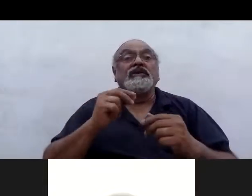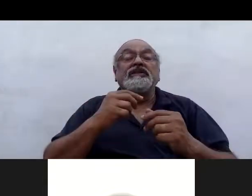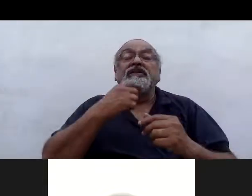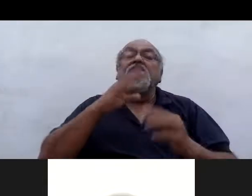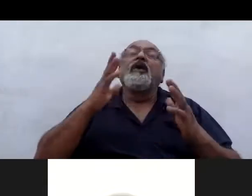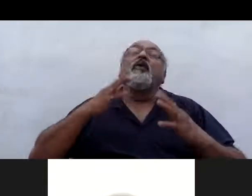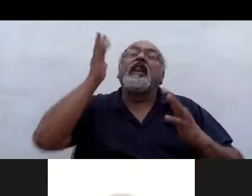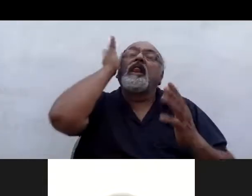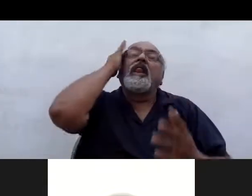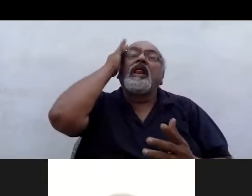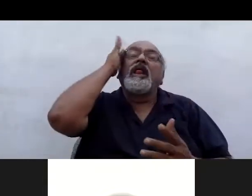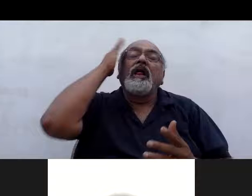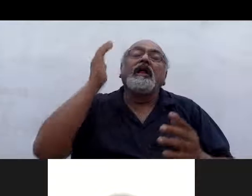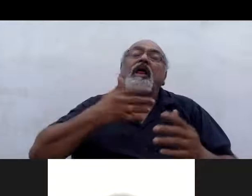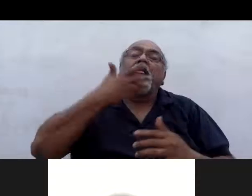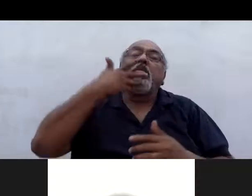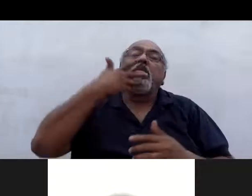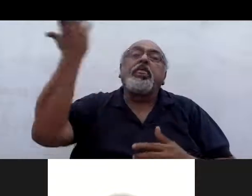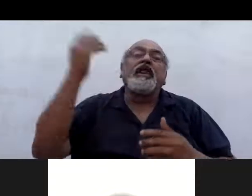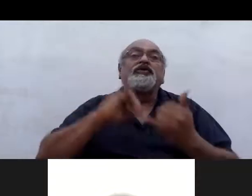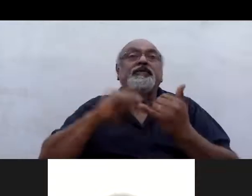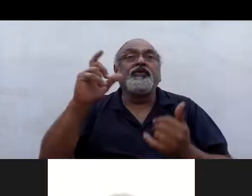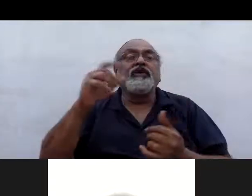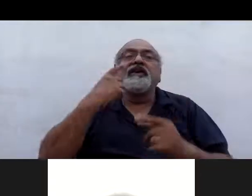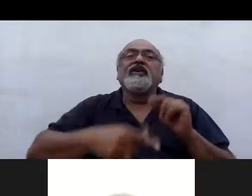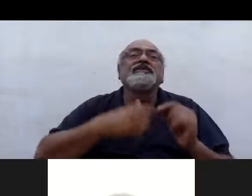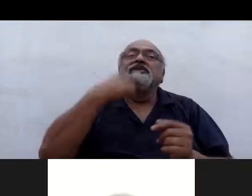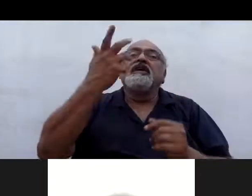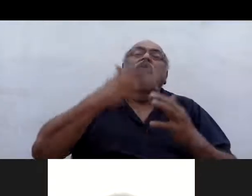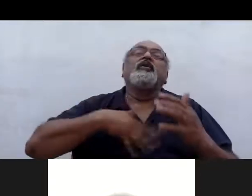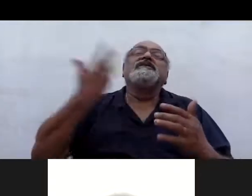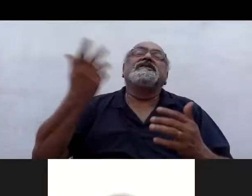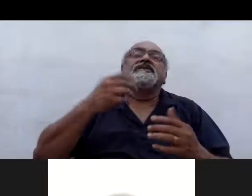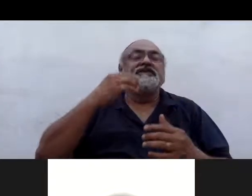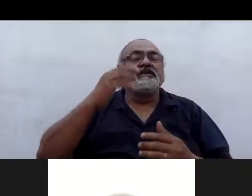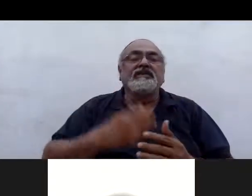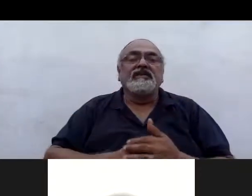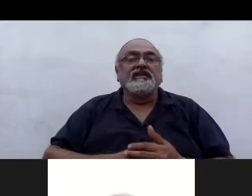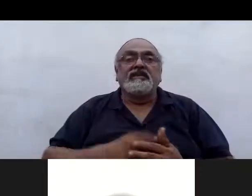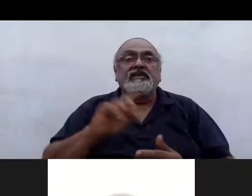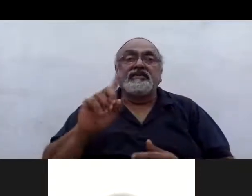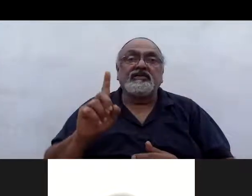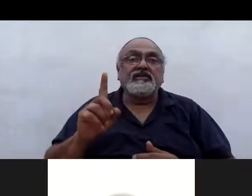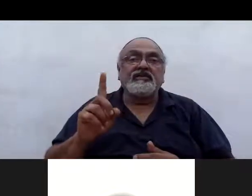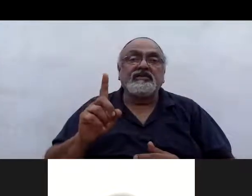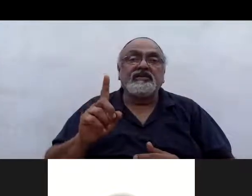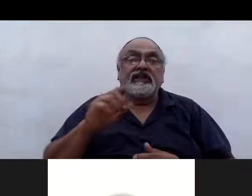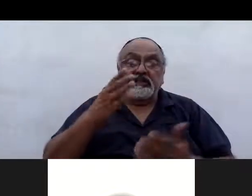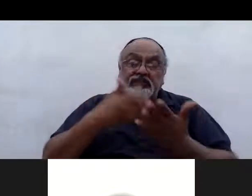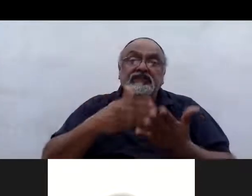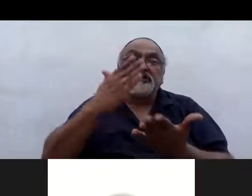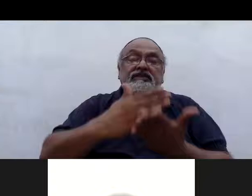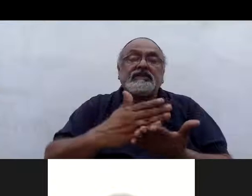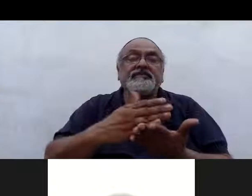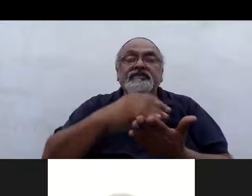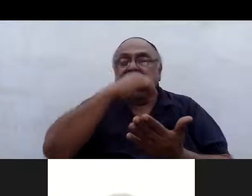whatever you want about the Supreme Court. You can't just say whatever that comes to your mouth. There is a restriction, given restriction.